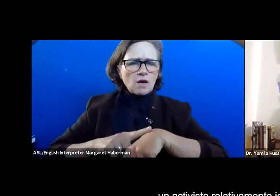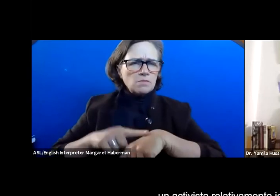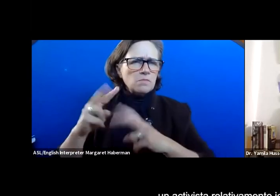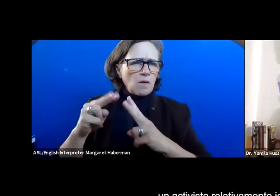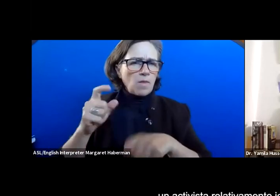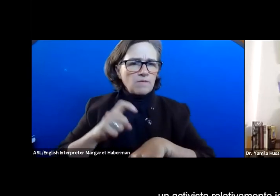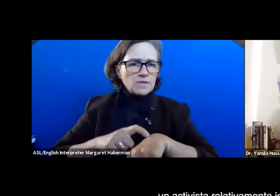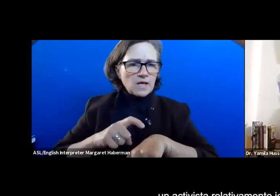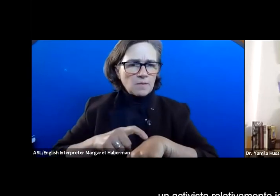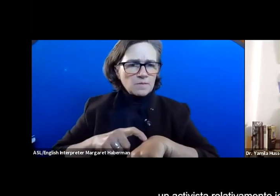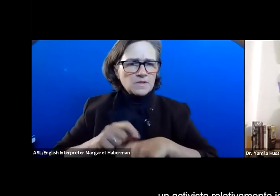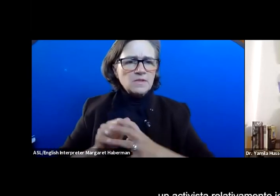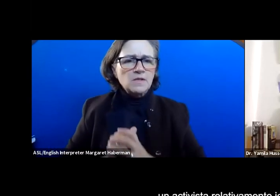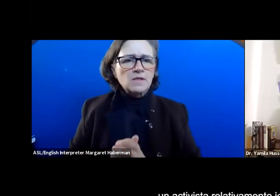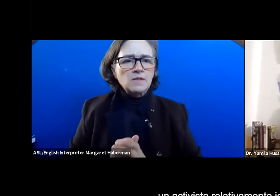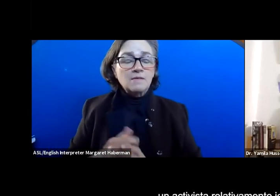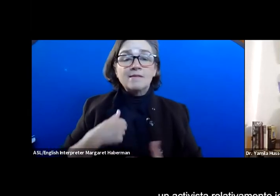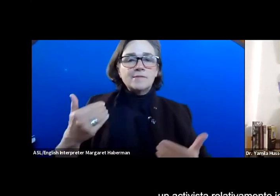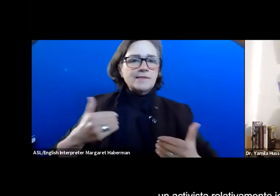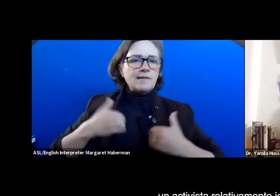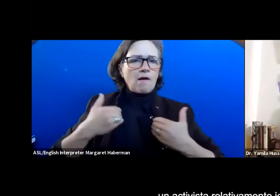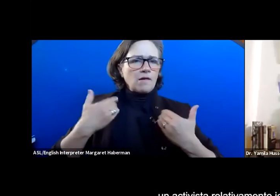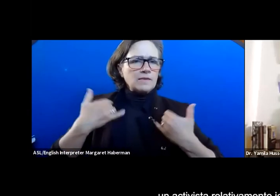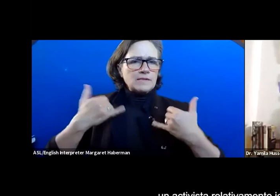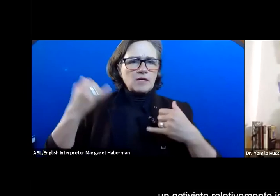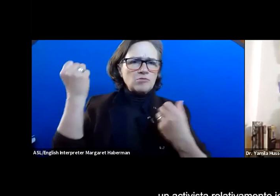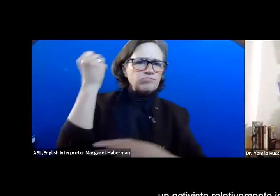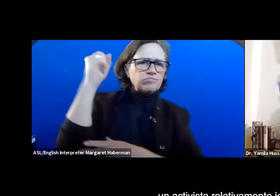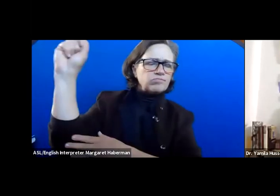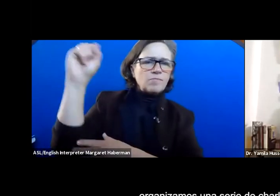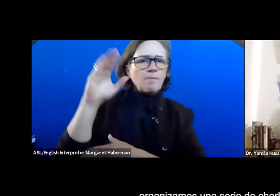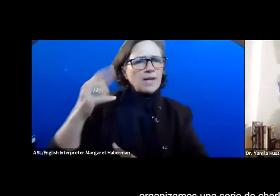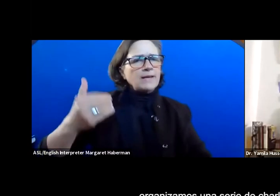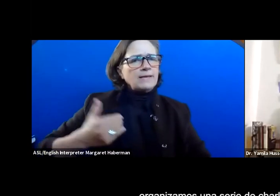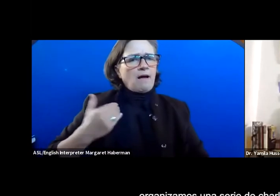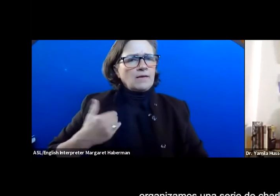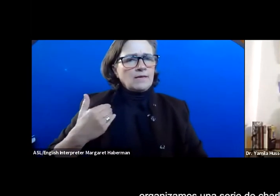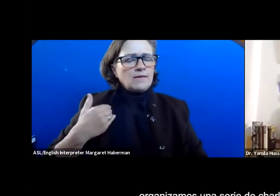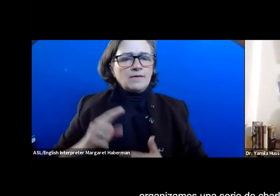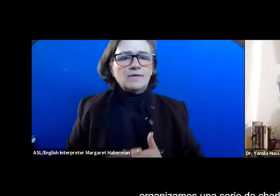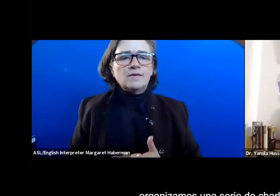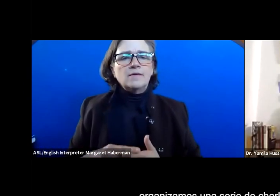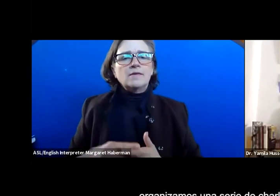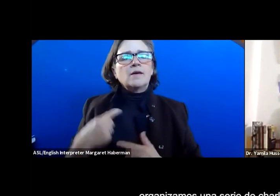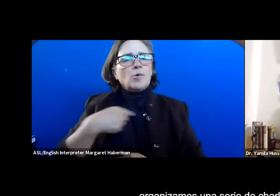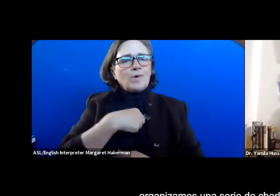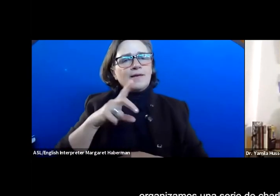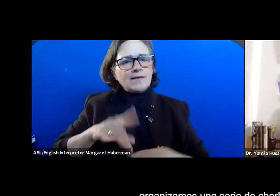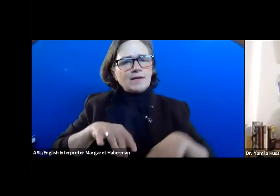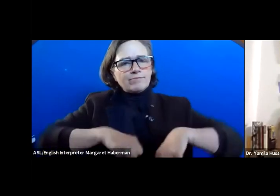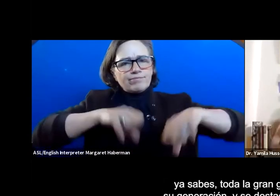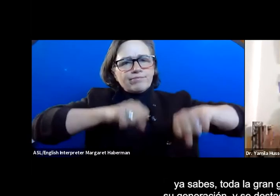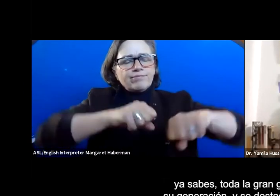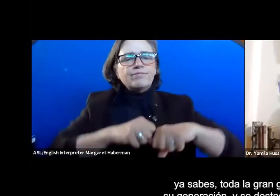a relatively young activist. We put together a series of talks and we